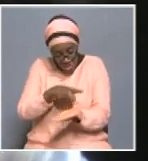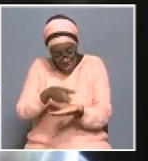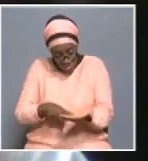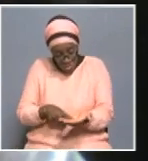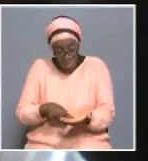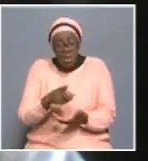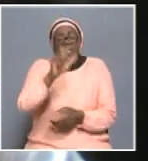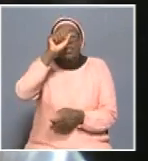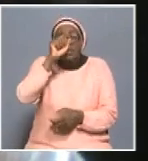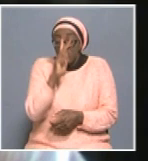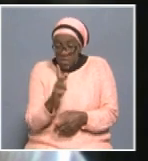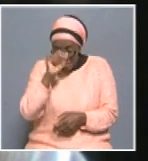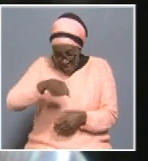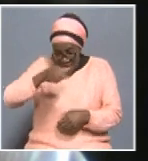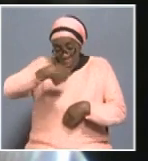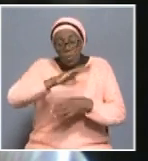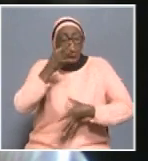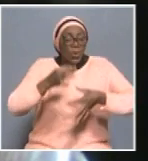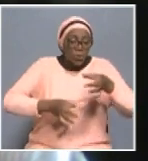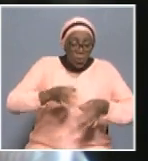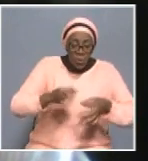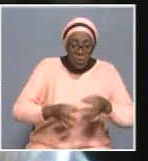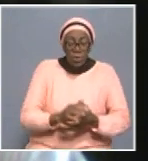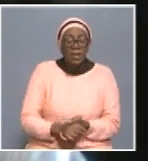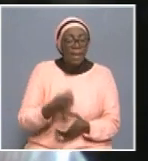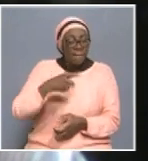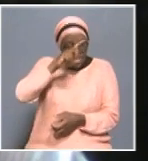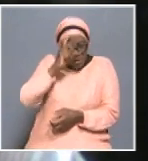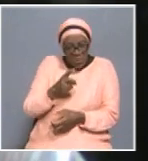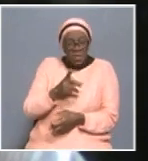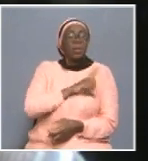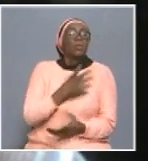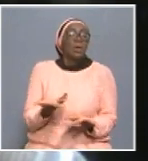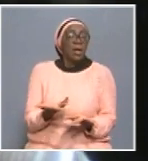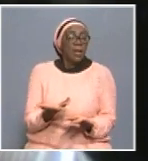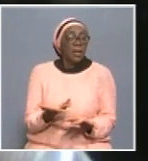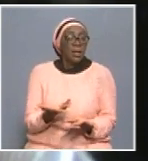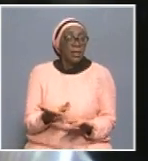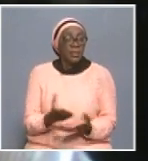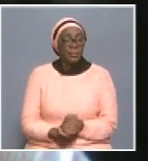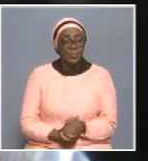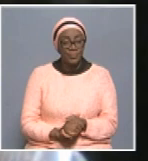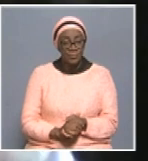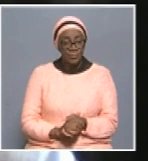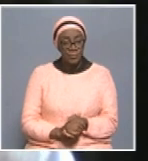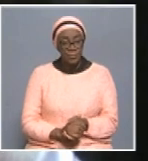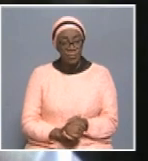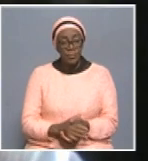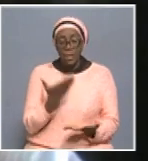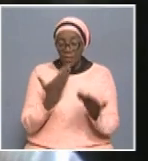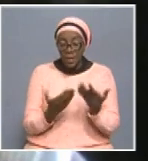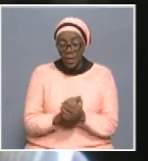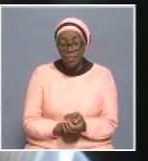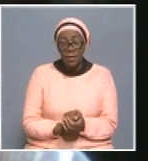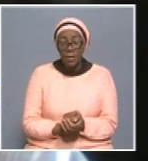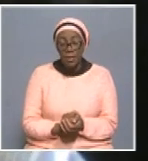probably procedural issues, and those are the ones that I started referring to, if one would say, for instance, there was no proper notice given, or the notice was not given